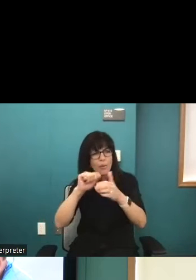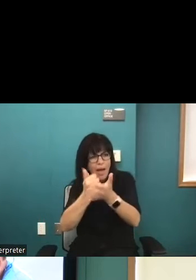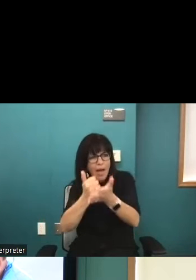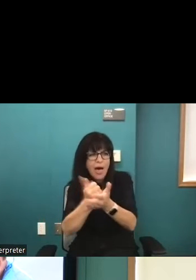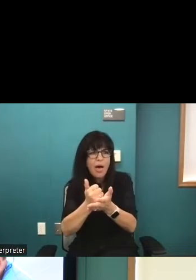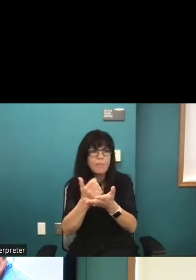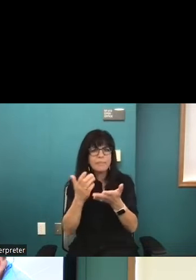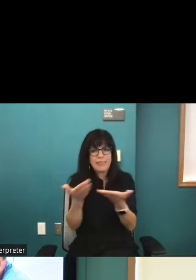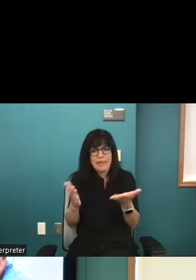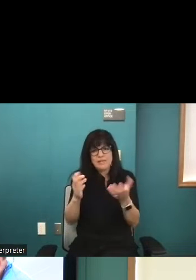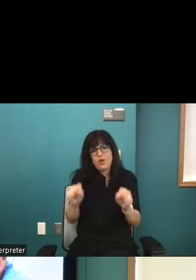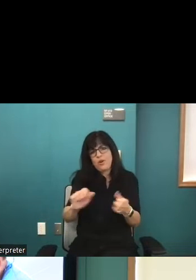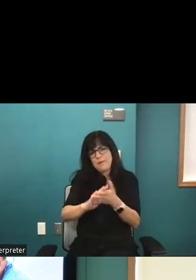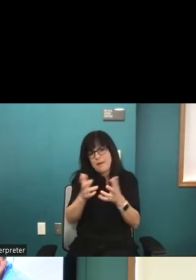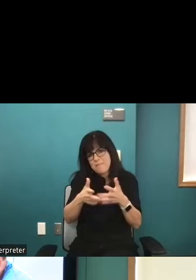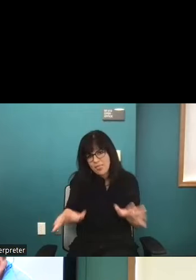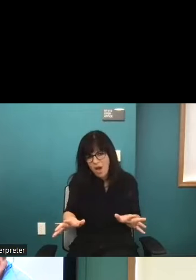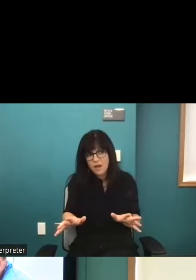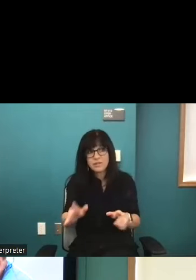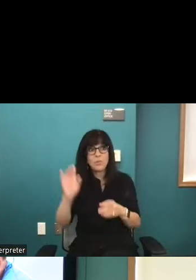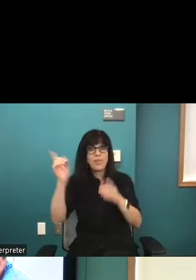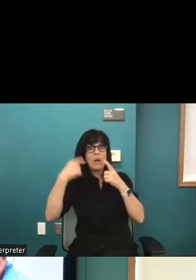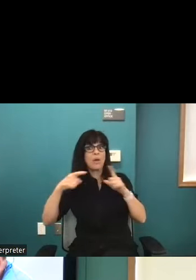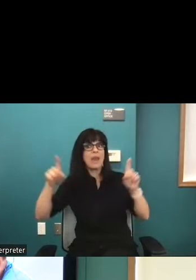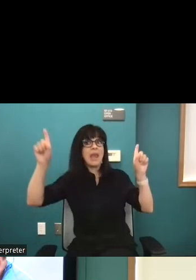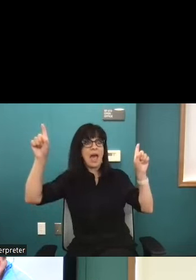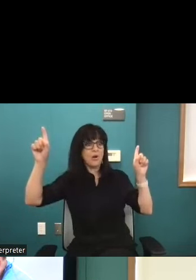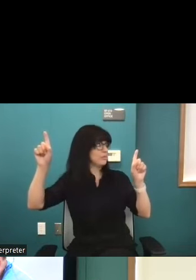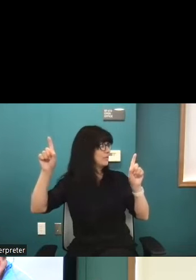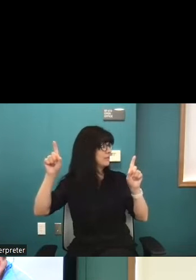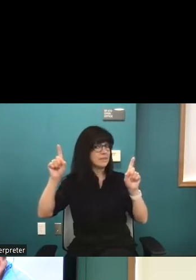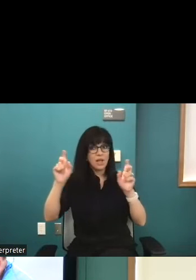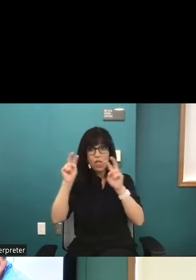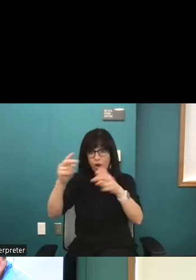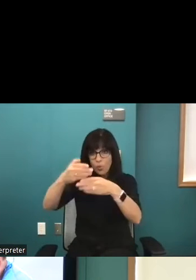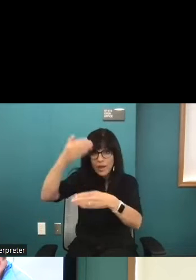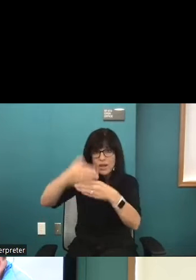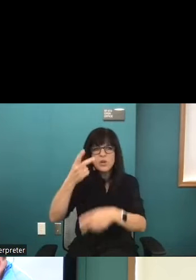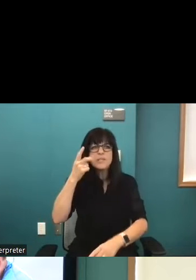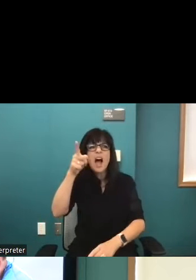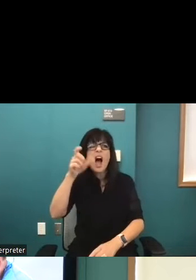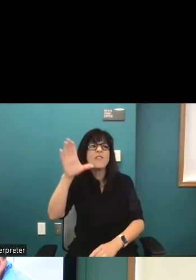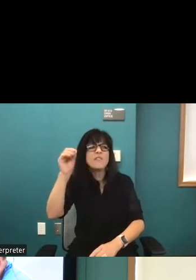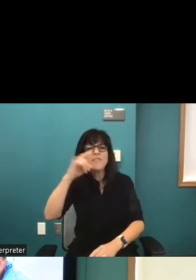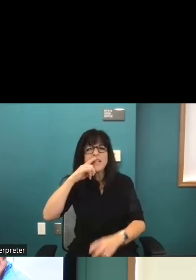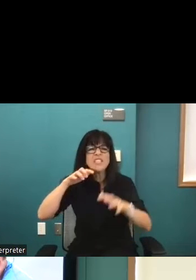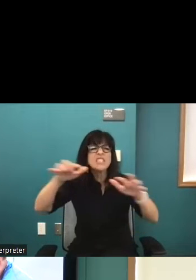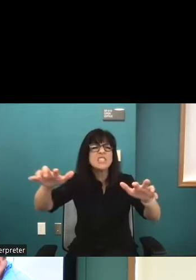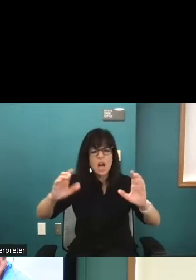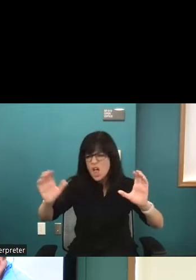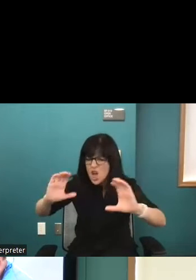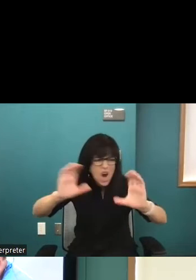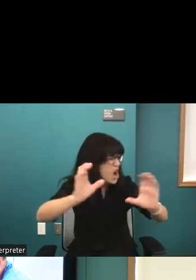things that could get lost. And you would know when an announcement was made, because if you looked out your window, you would see 150 kids on the playground like